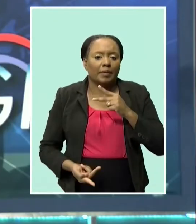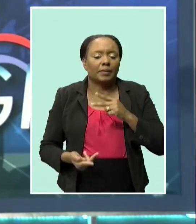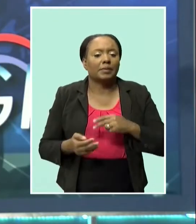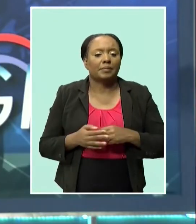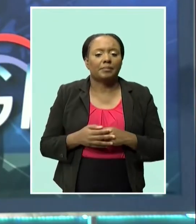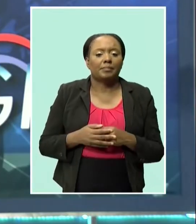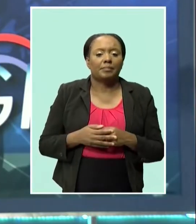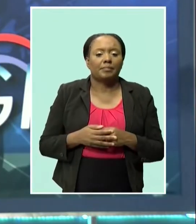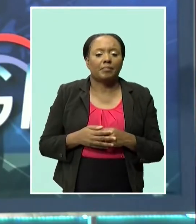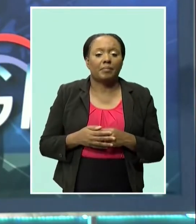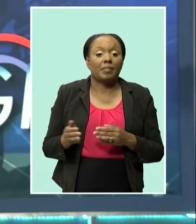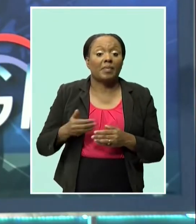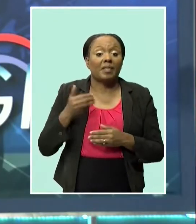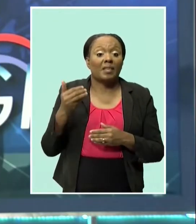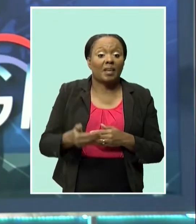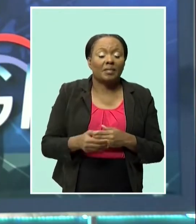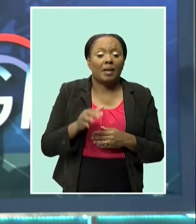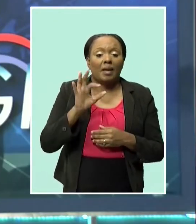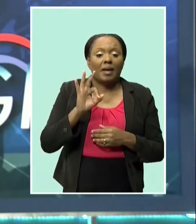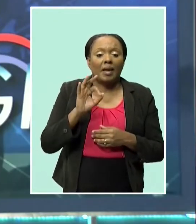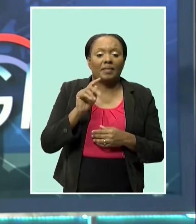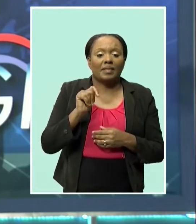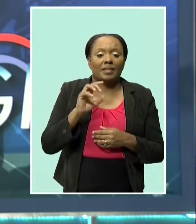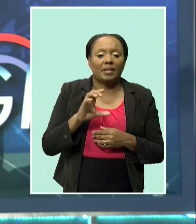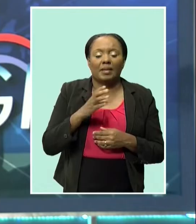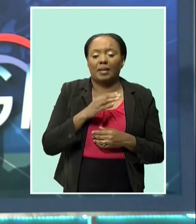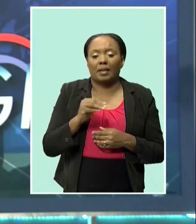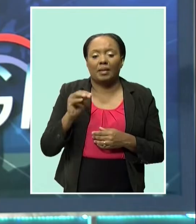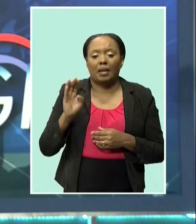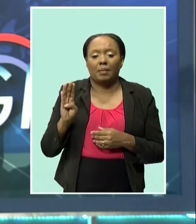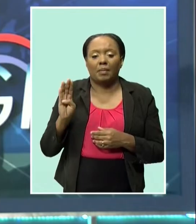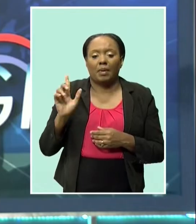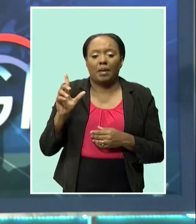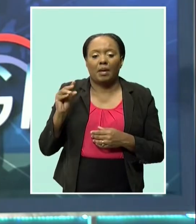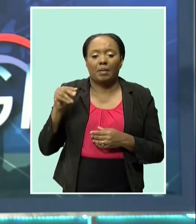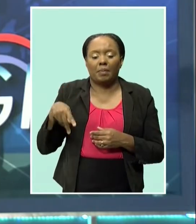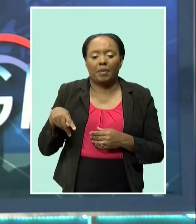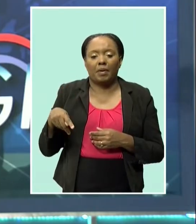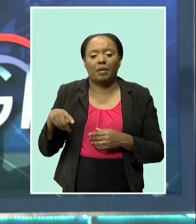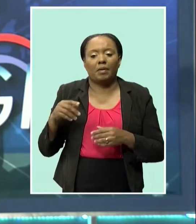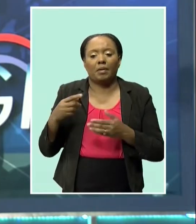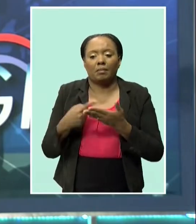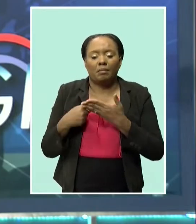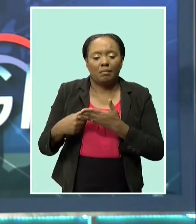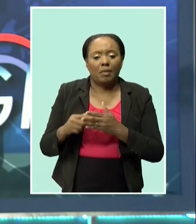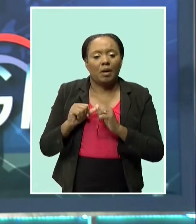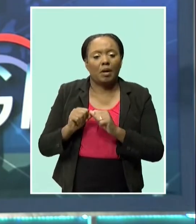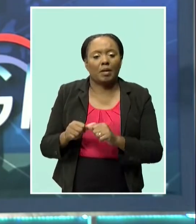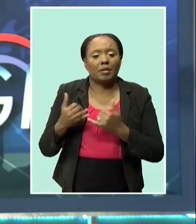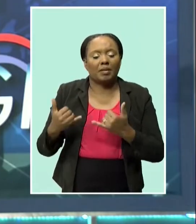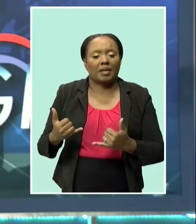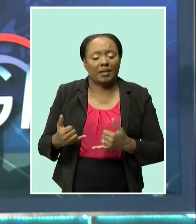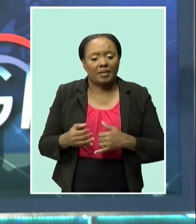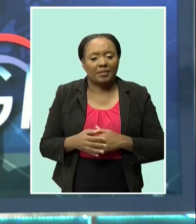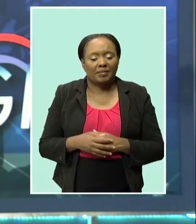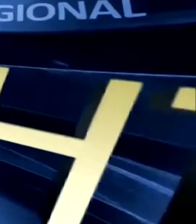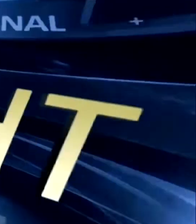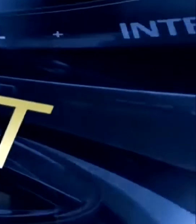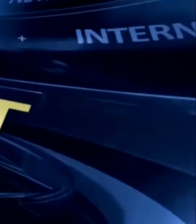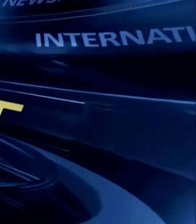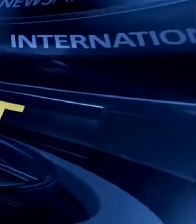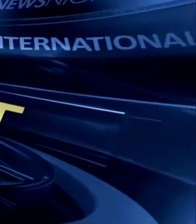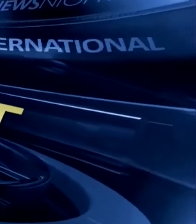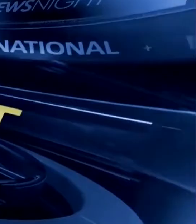Coming up, interveners zero in on fuel costs as the FTC's hearing into the power company's request for a rate increase continued today.